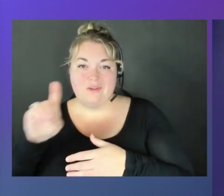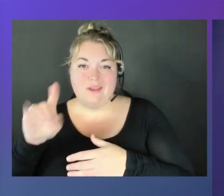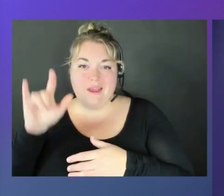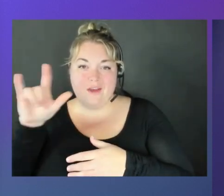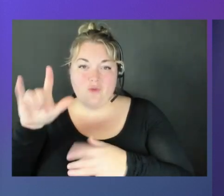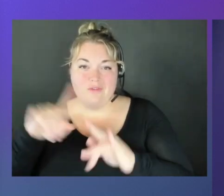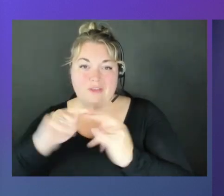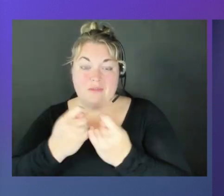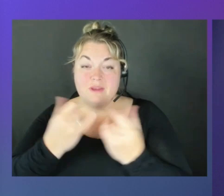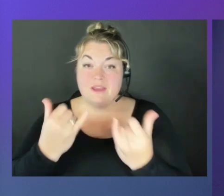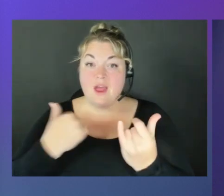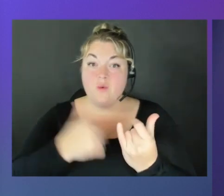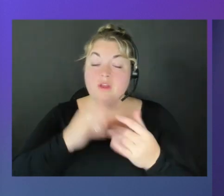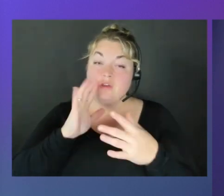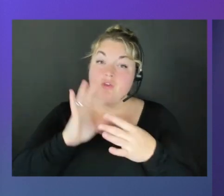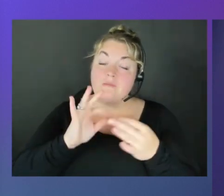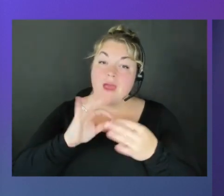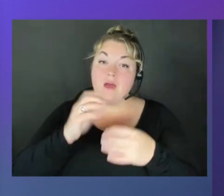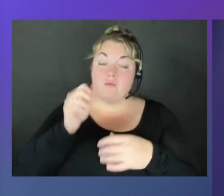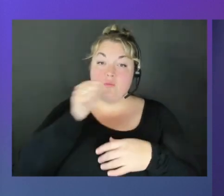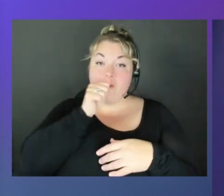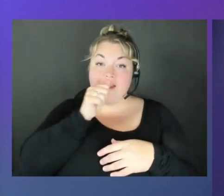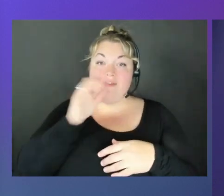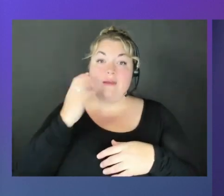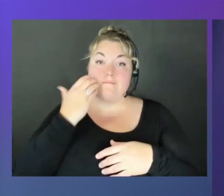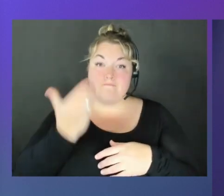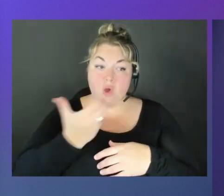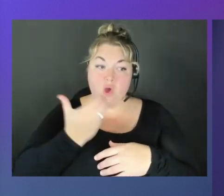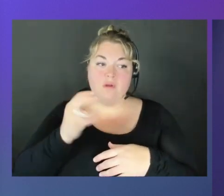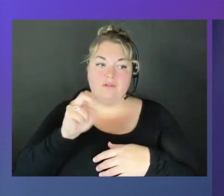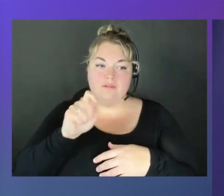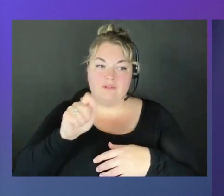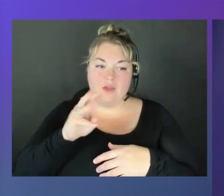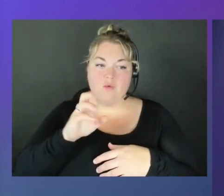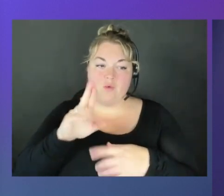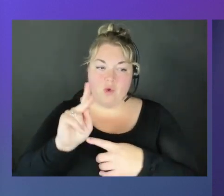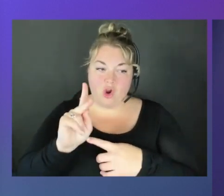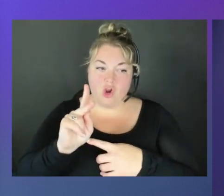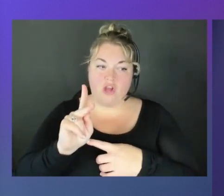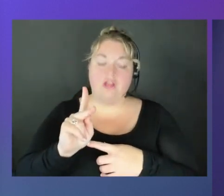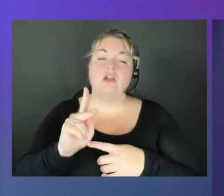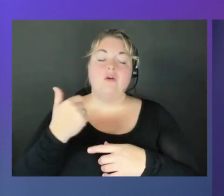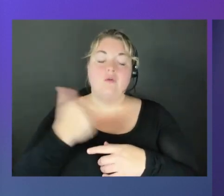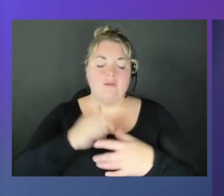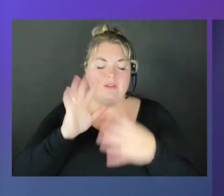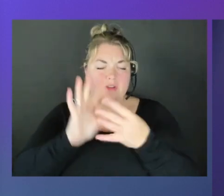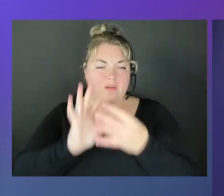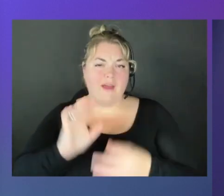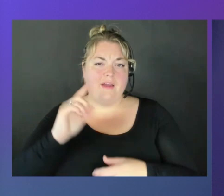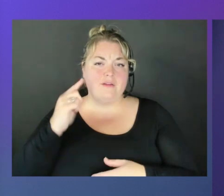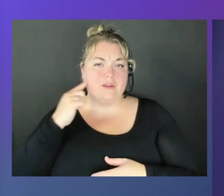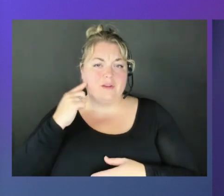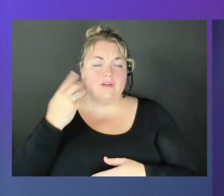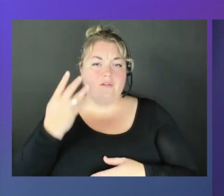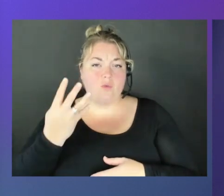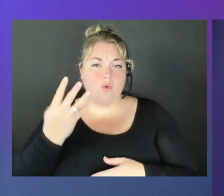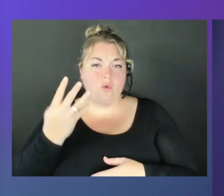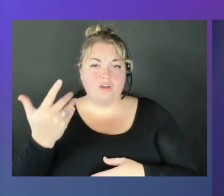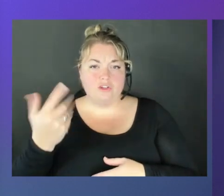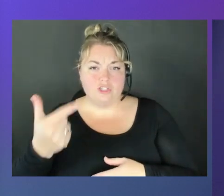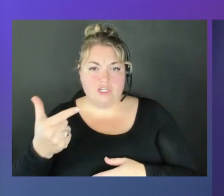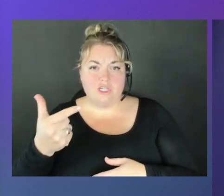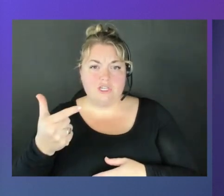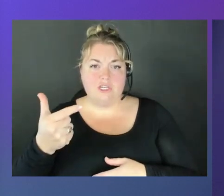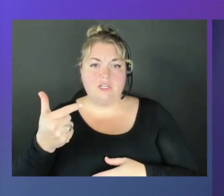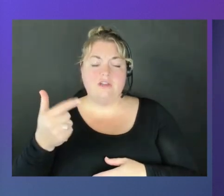talk about private mobile networks. We've all been hearing about 4G, 5G, and so I'm really excited to hear about